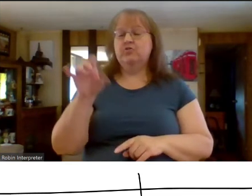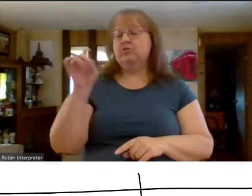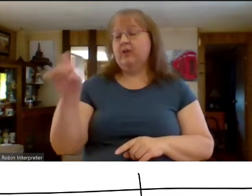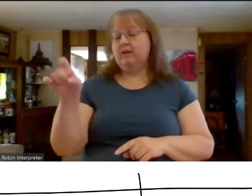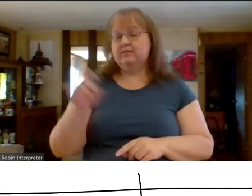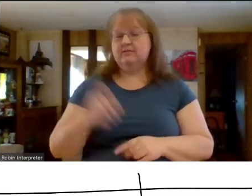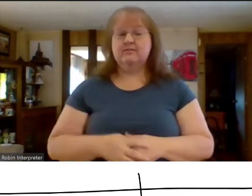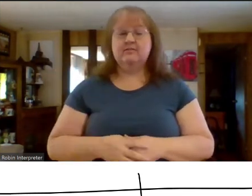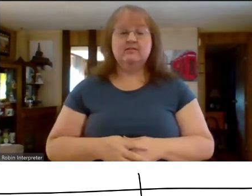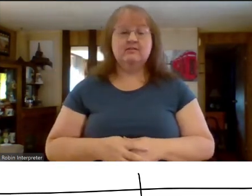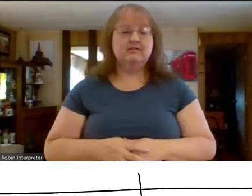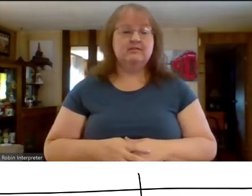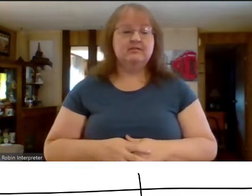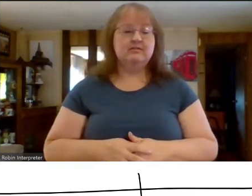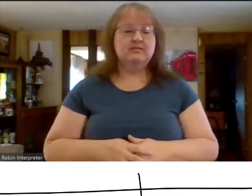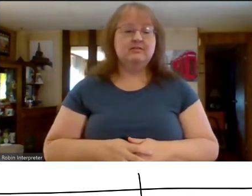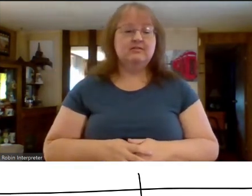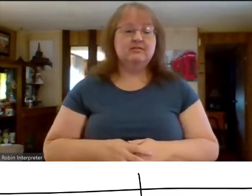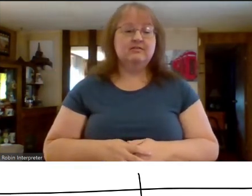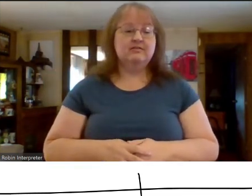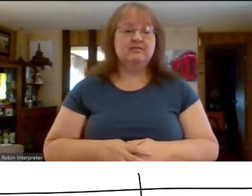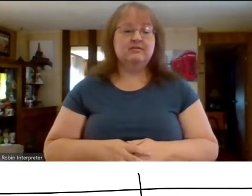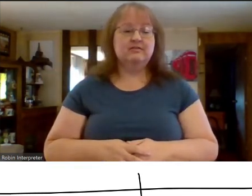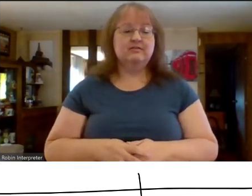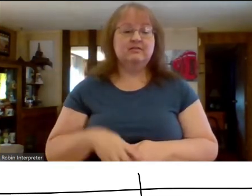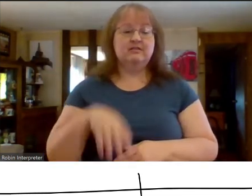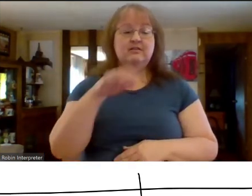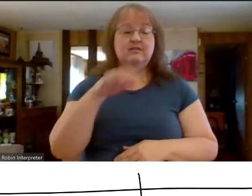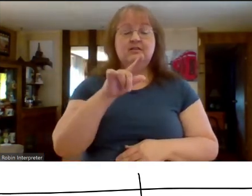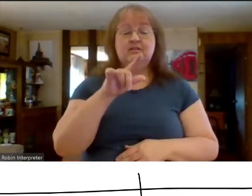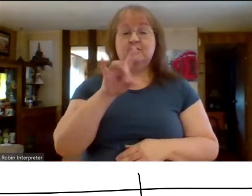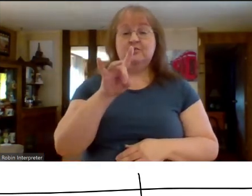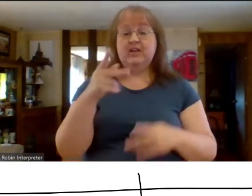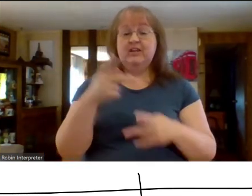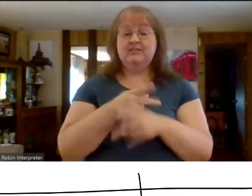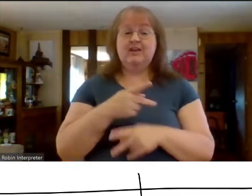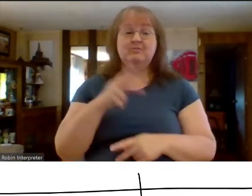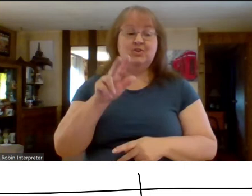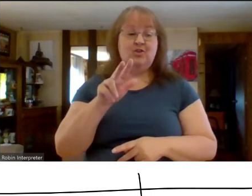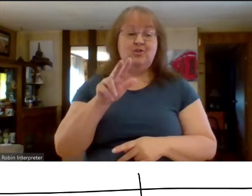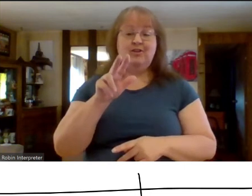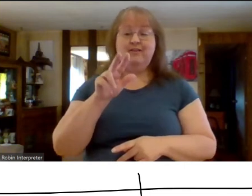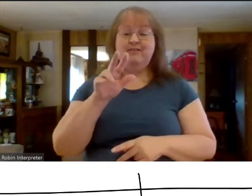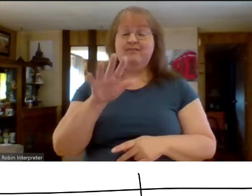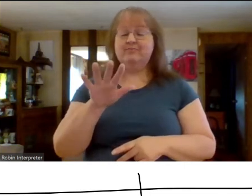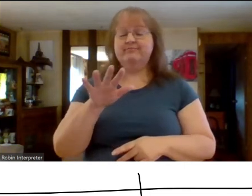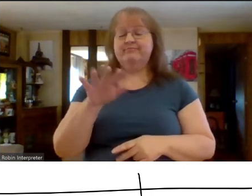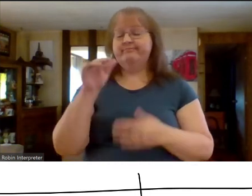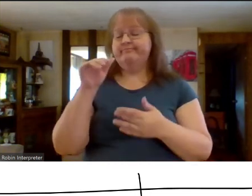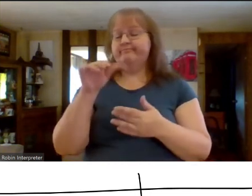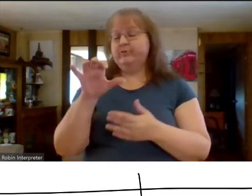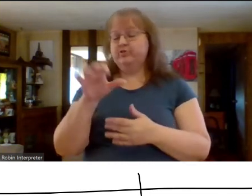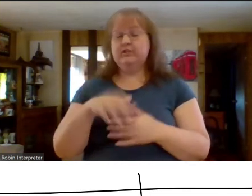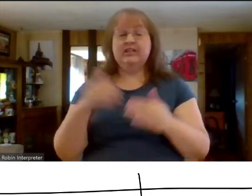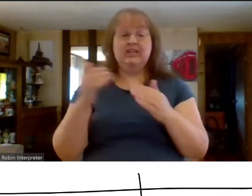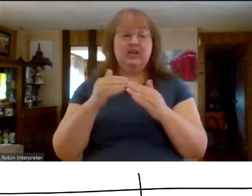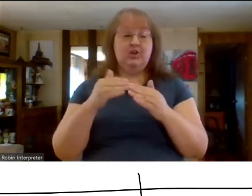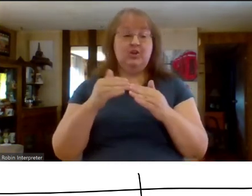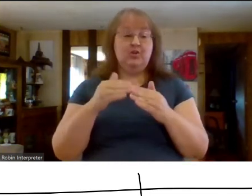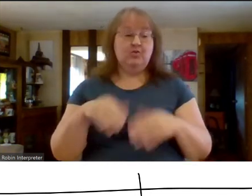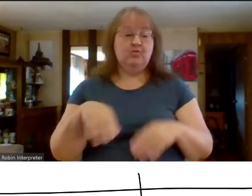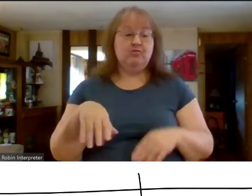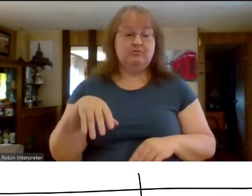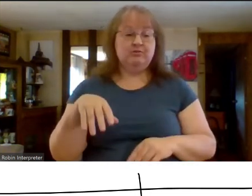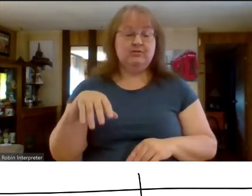3,500 is the same thing as 100x. So 28 times 3,500 equals